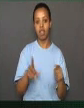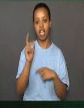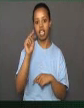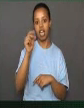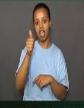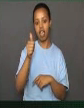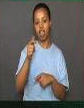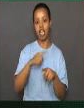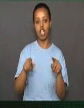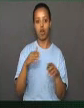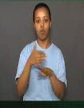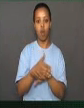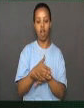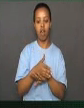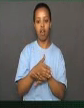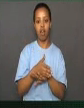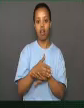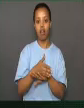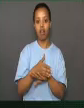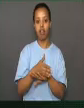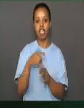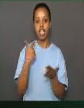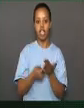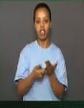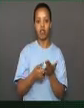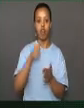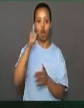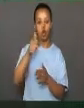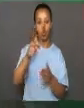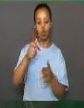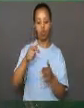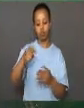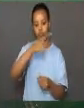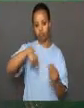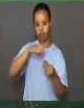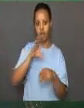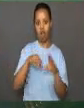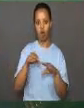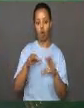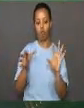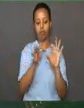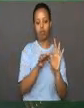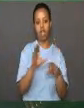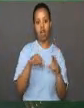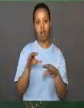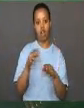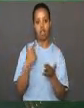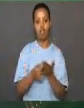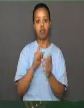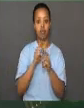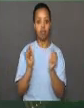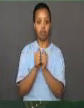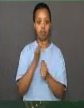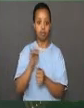DNA, and the DNA recoils itself. Was your answer similar?